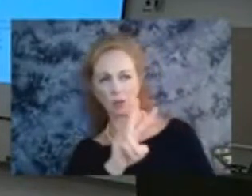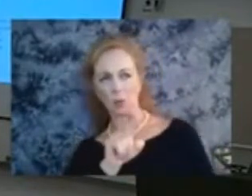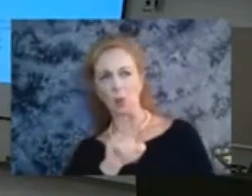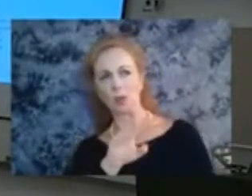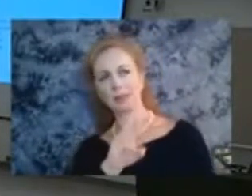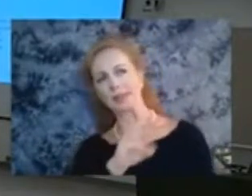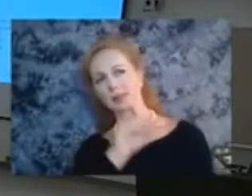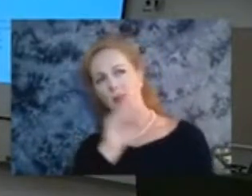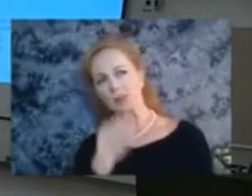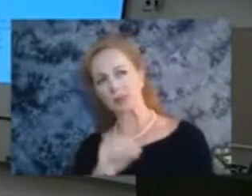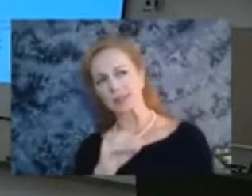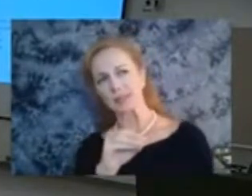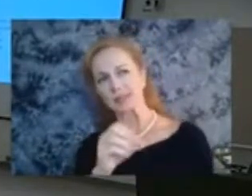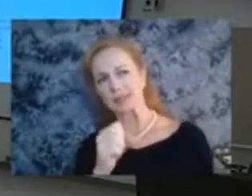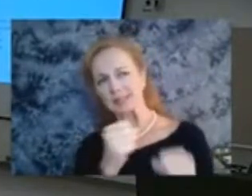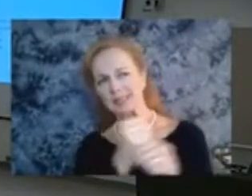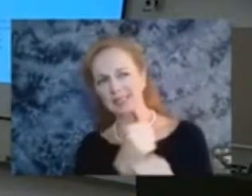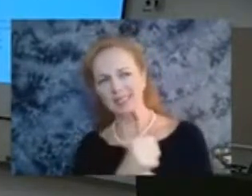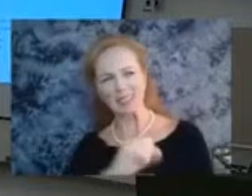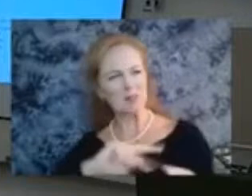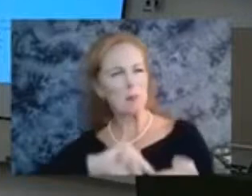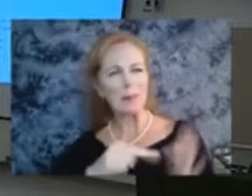statistic?